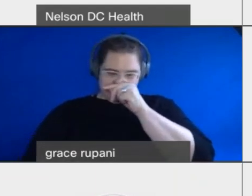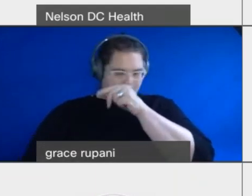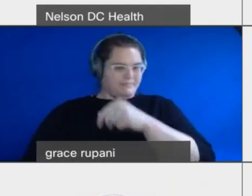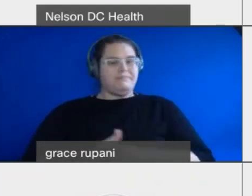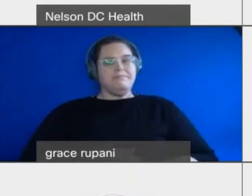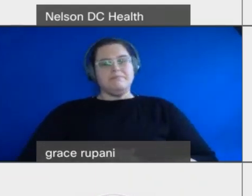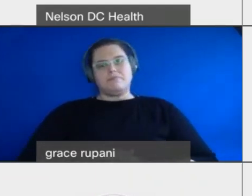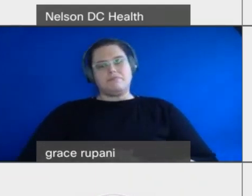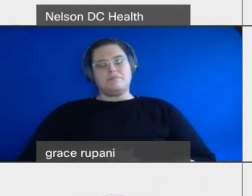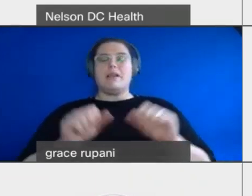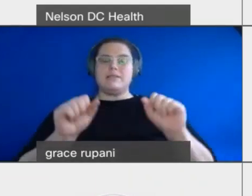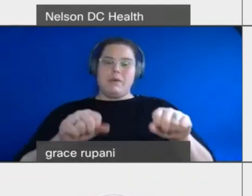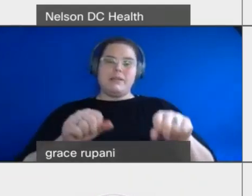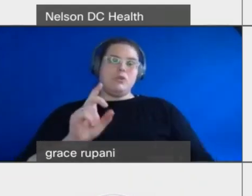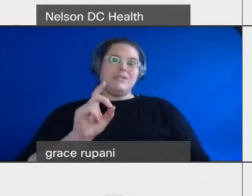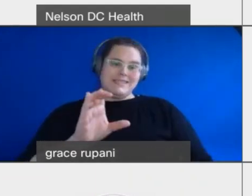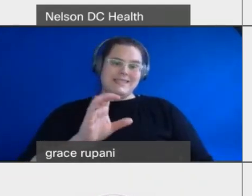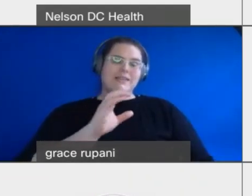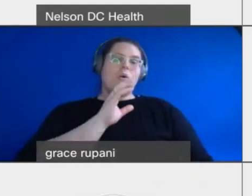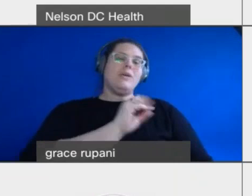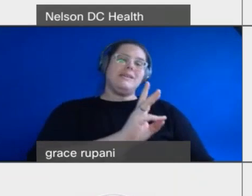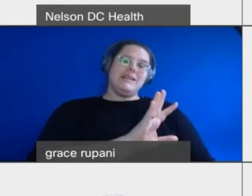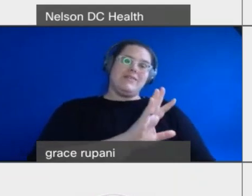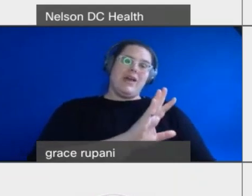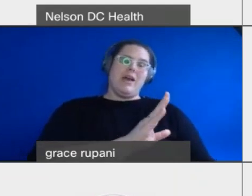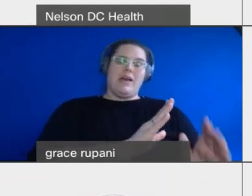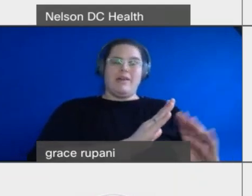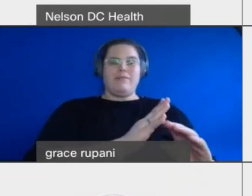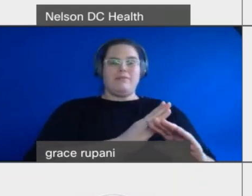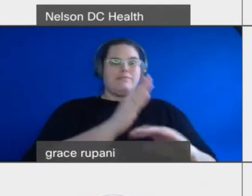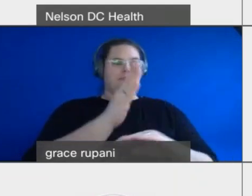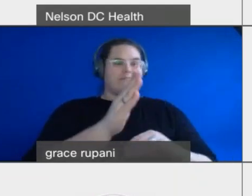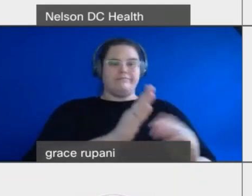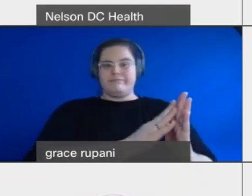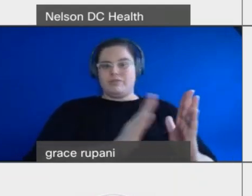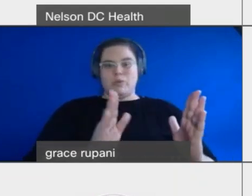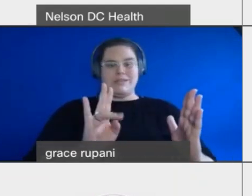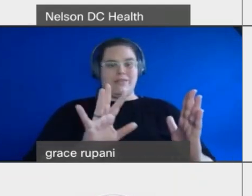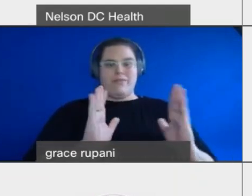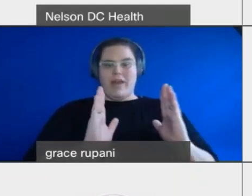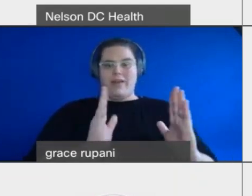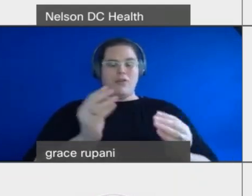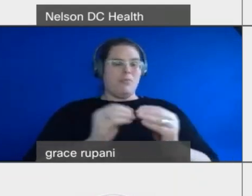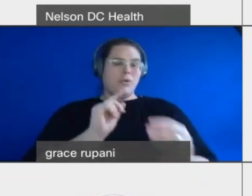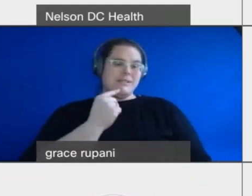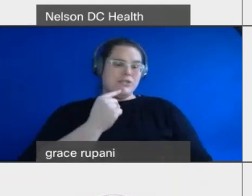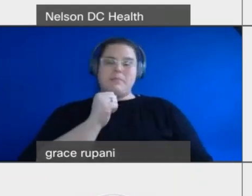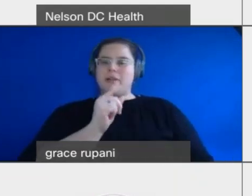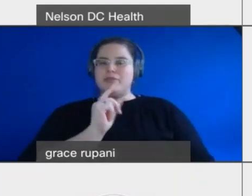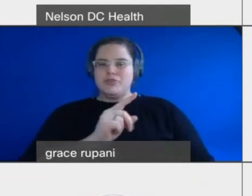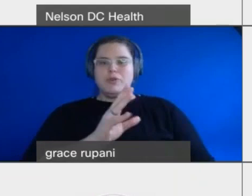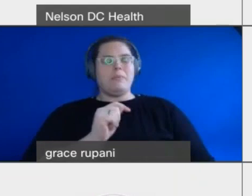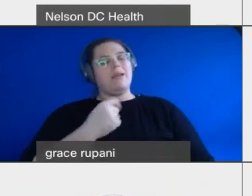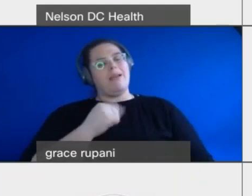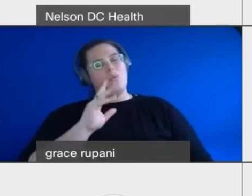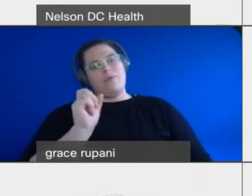significant in DC starting at age 65. I don't know. I would have to ask Dr. Shah about that.